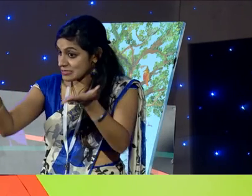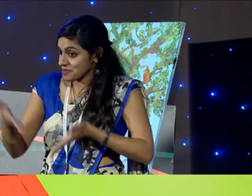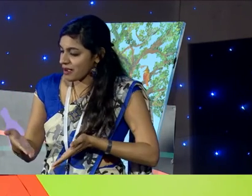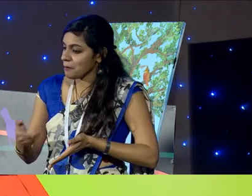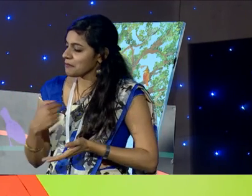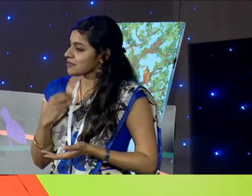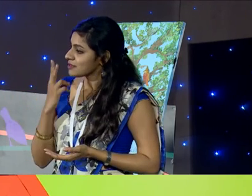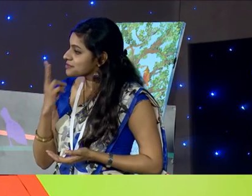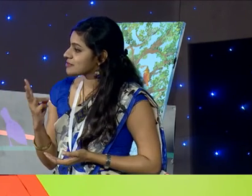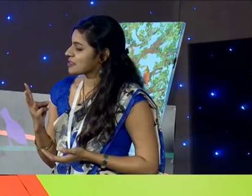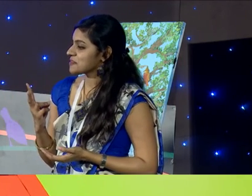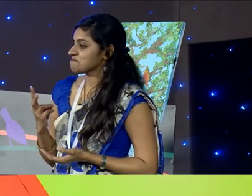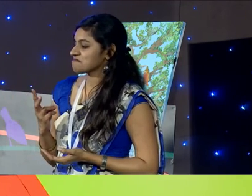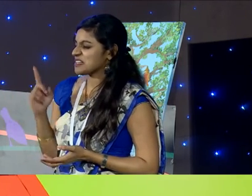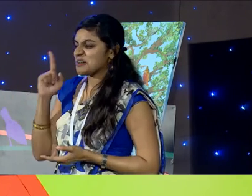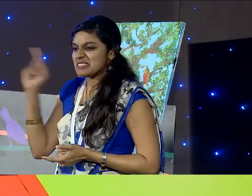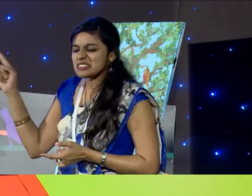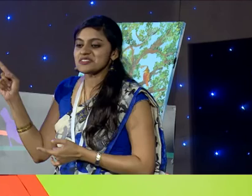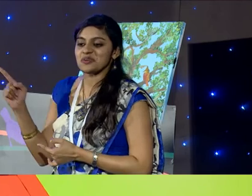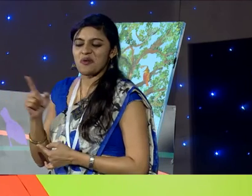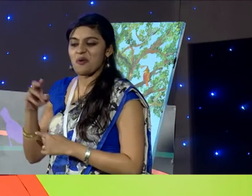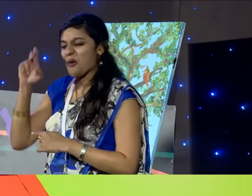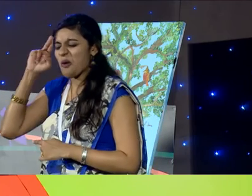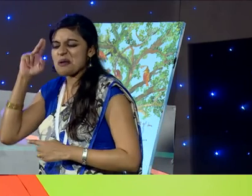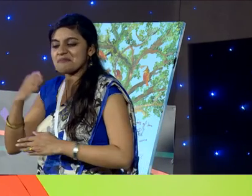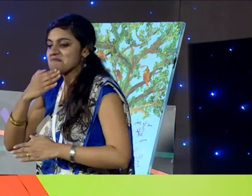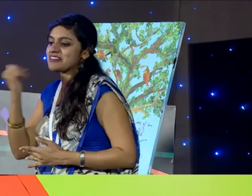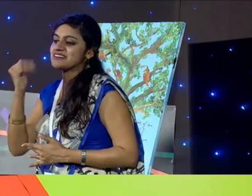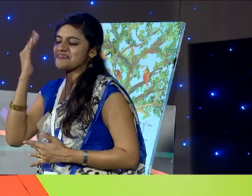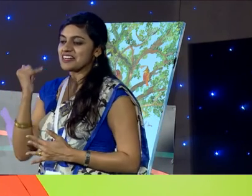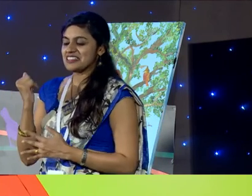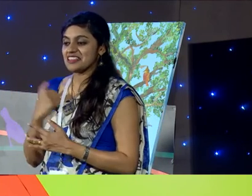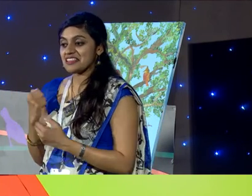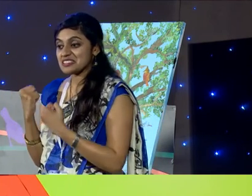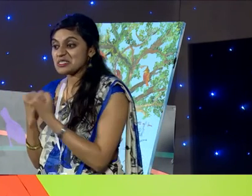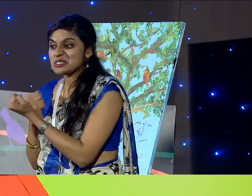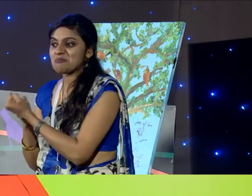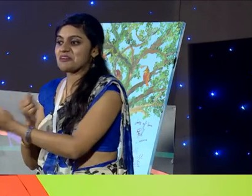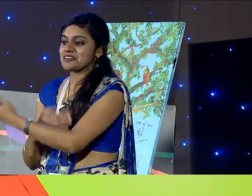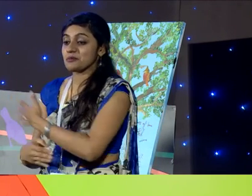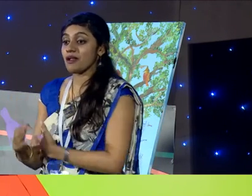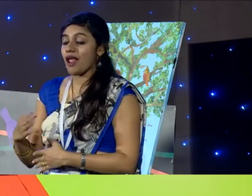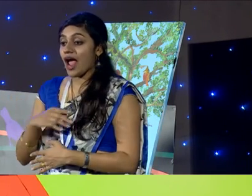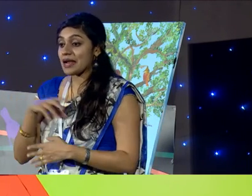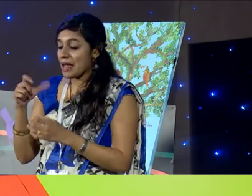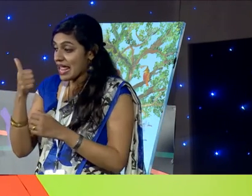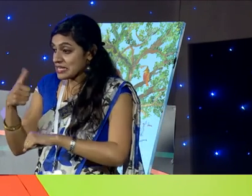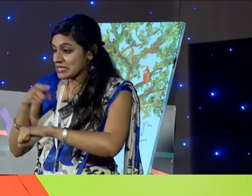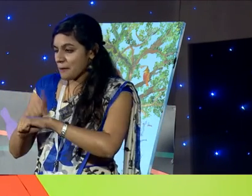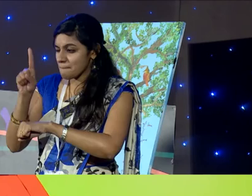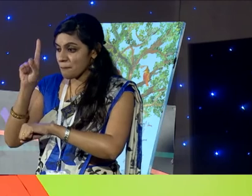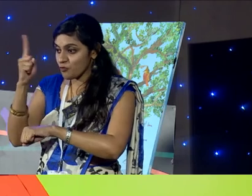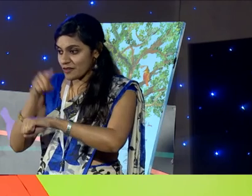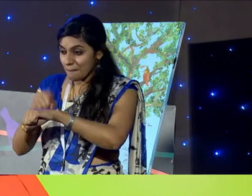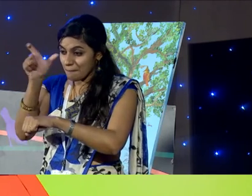the highest return guest percentage in India. Over 40% of our guests come back to us. And I